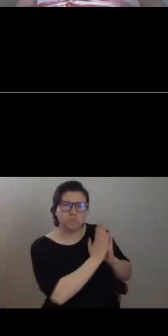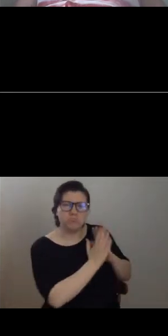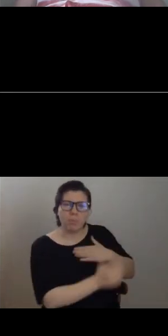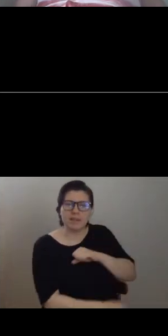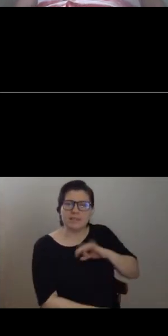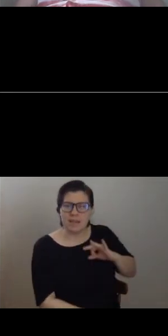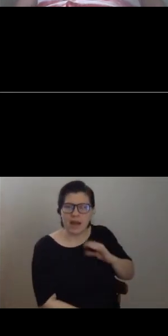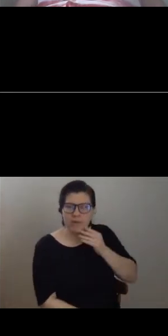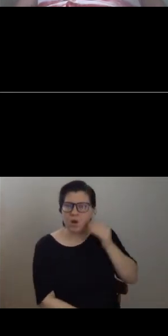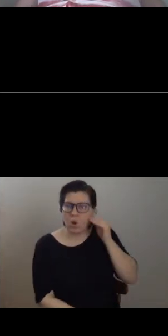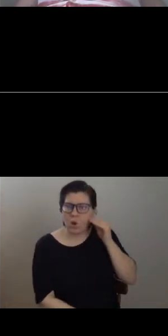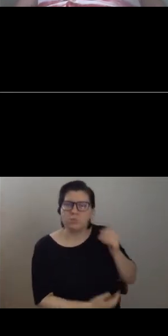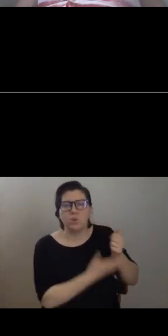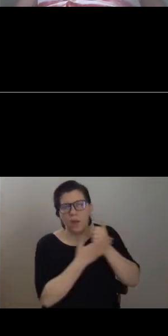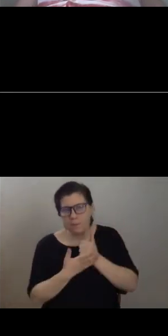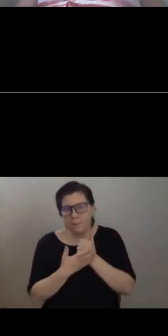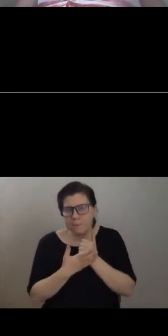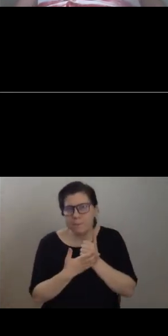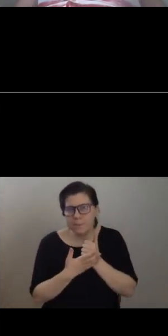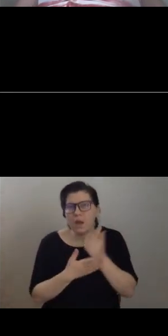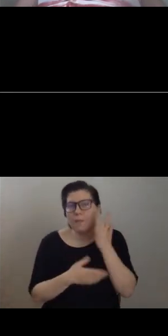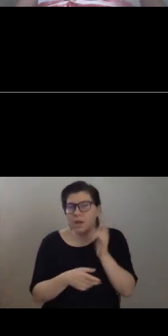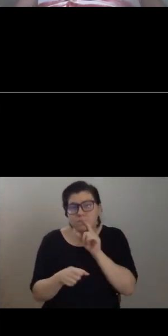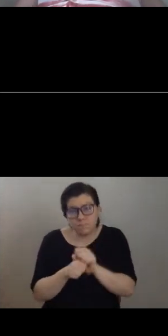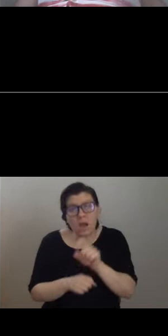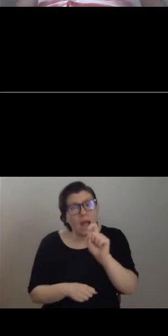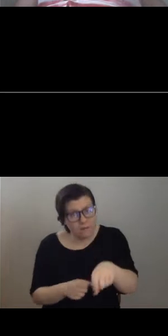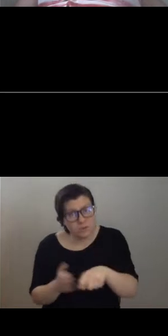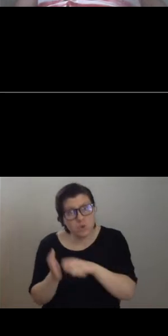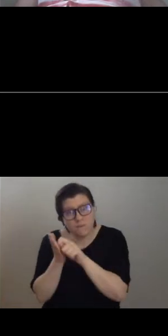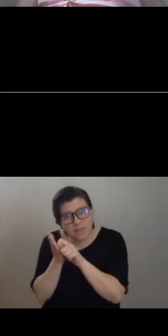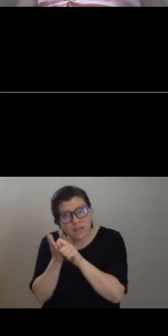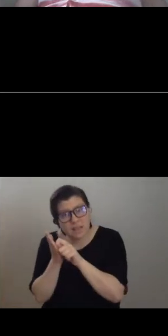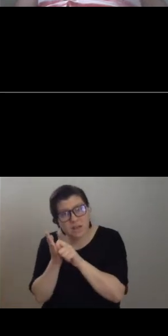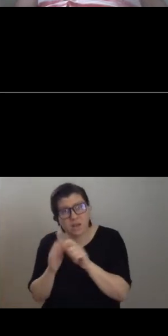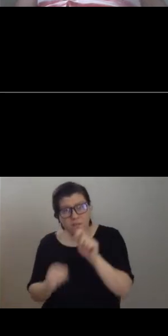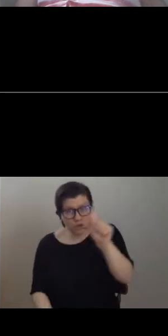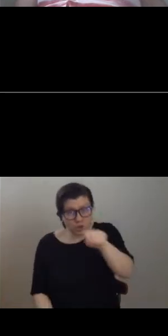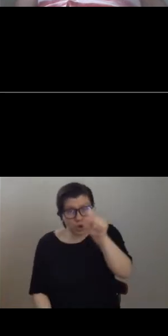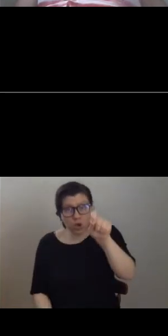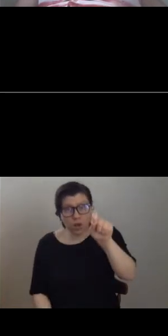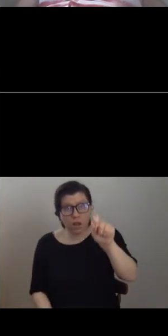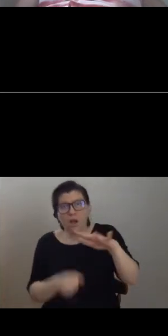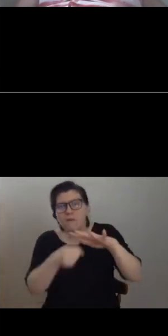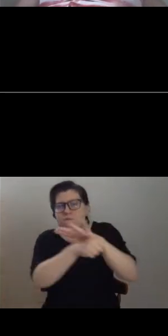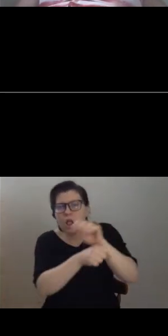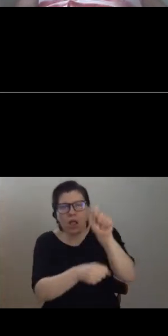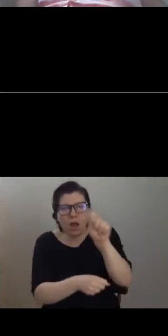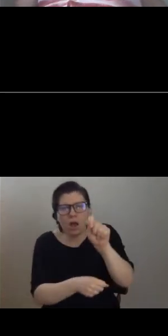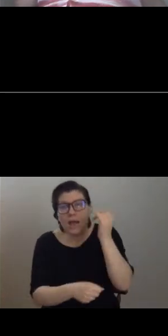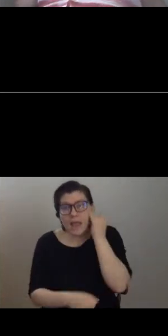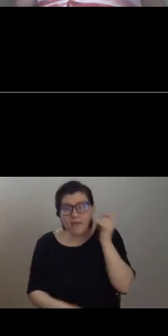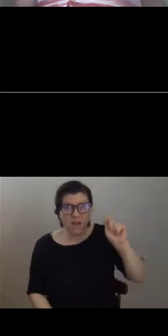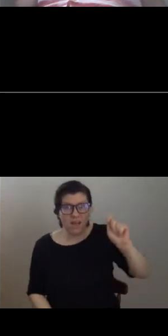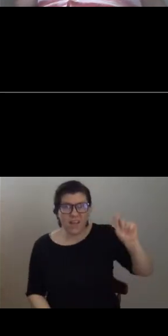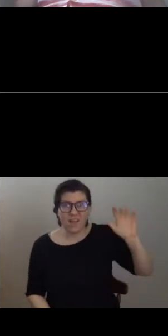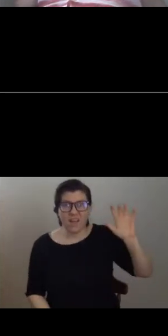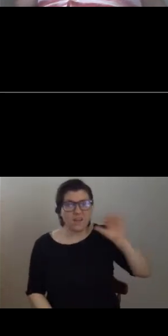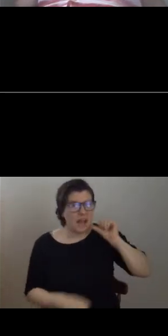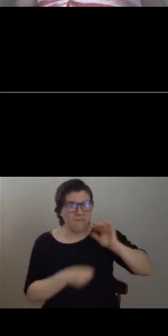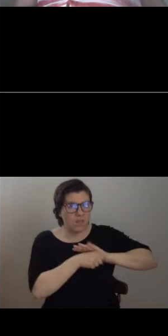because you do need to fill in those circles completely, or the answers you give won't count. And the good news